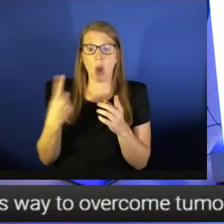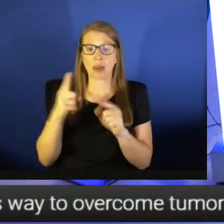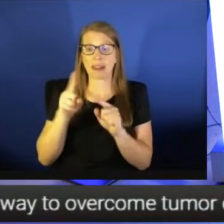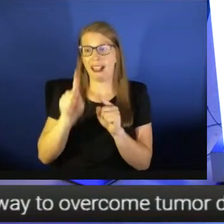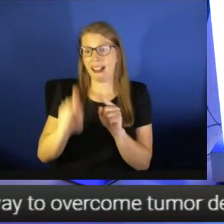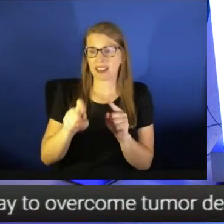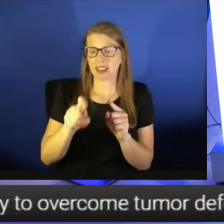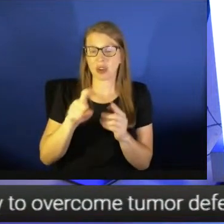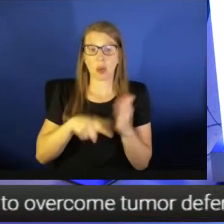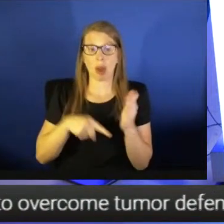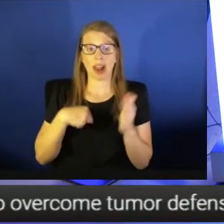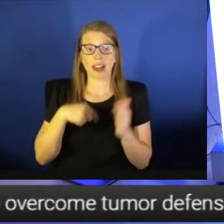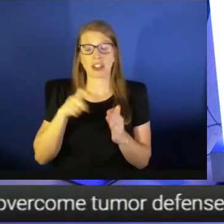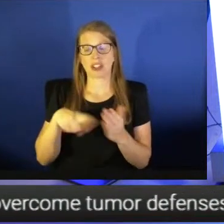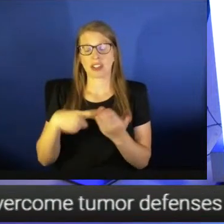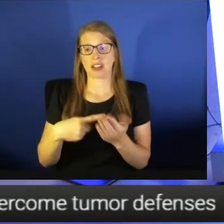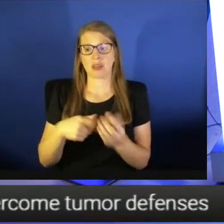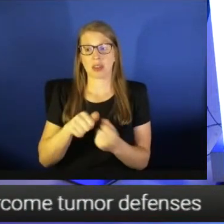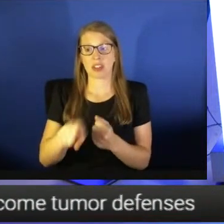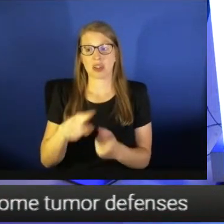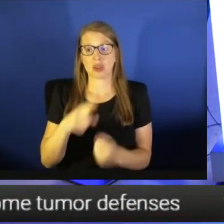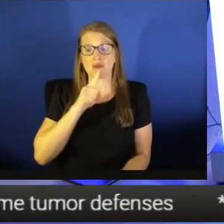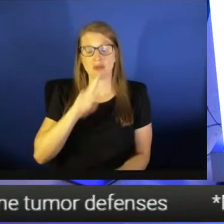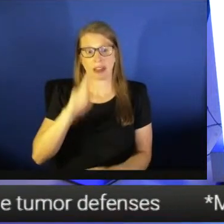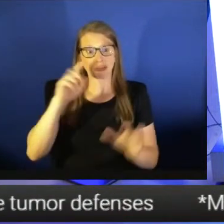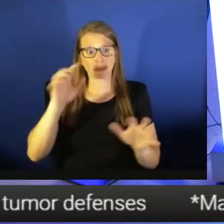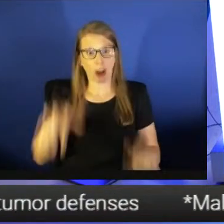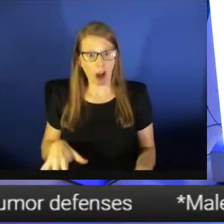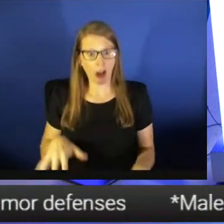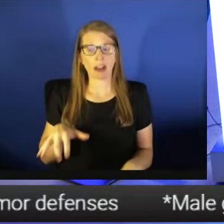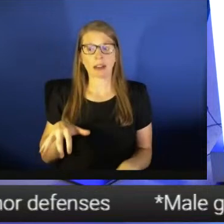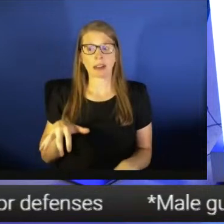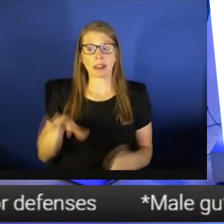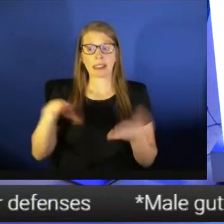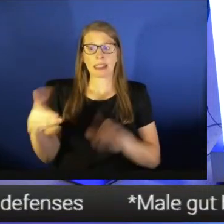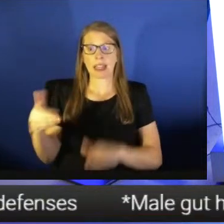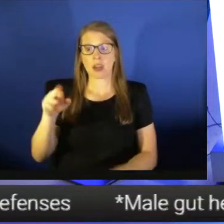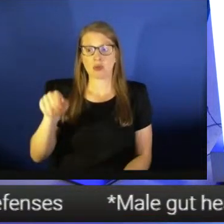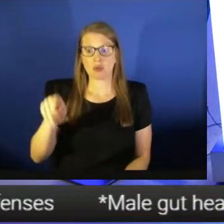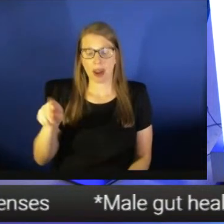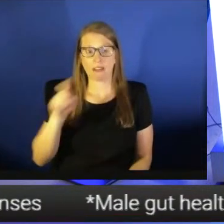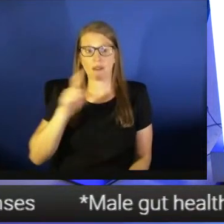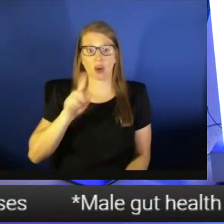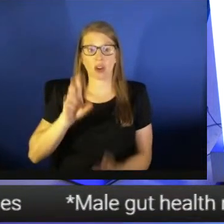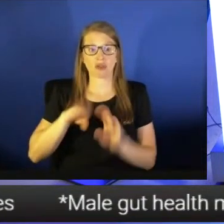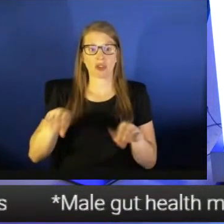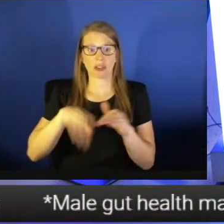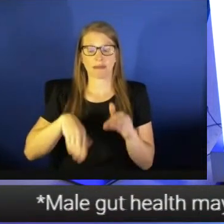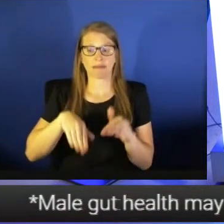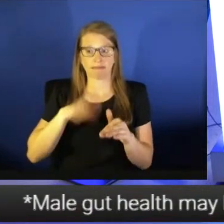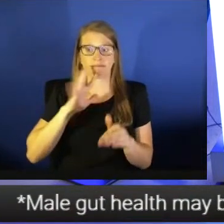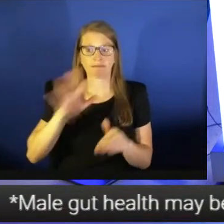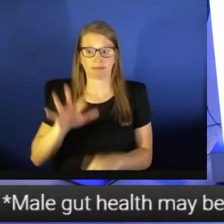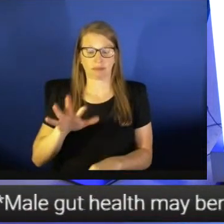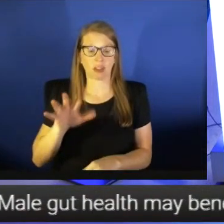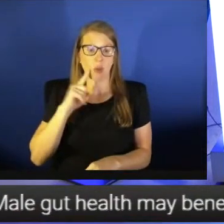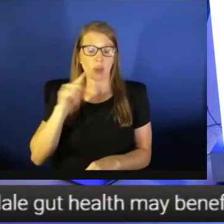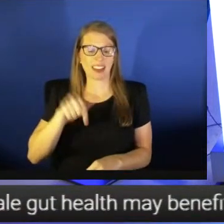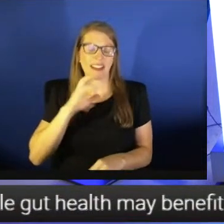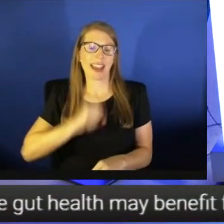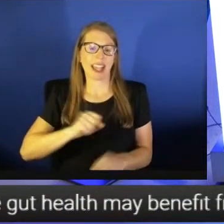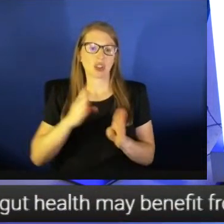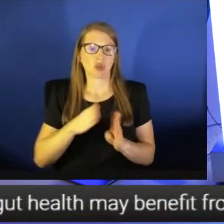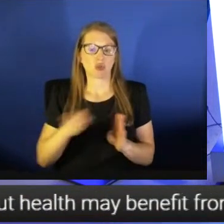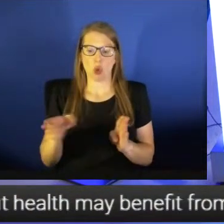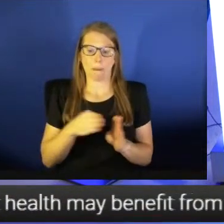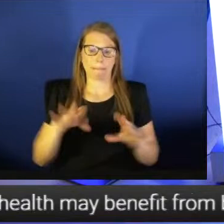should talk with you about. And you said you were really surprised at the death rate of kids under this in this age group. So talk us through